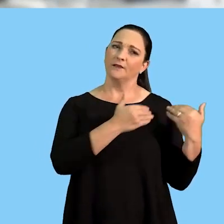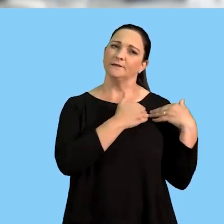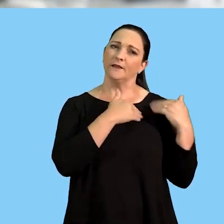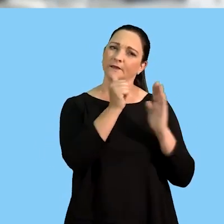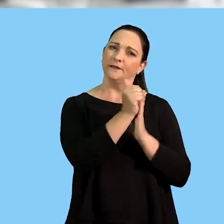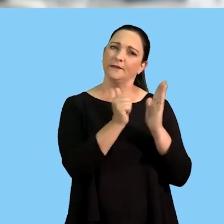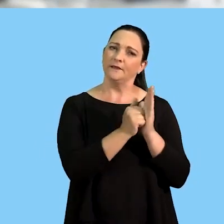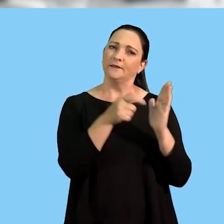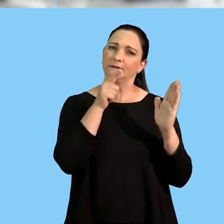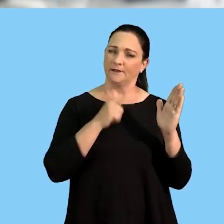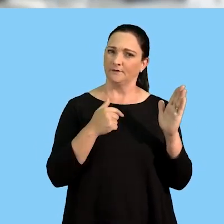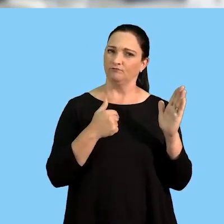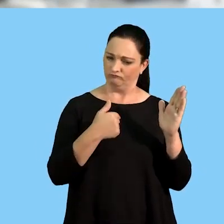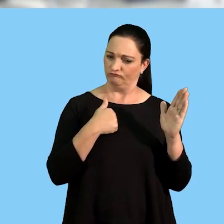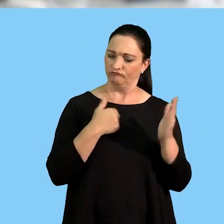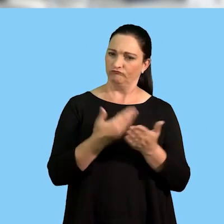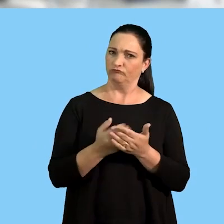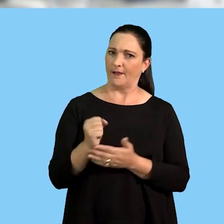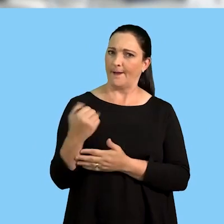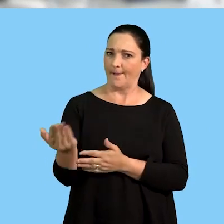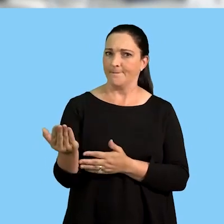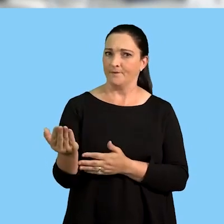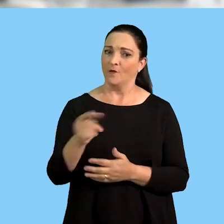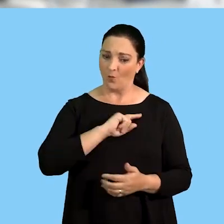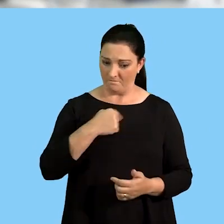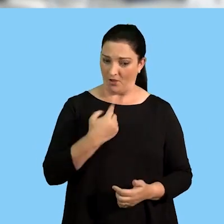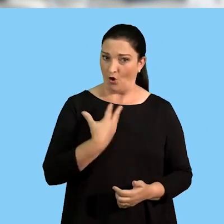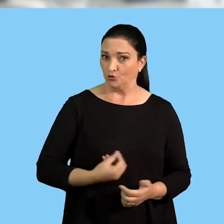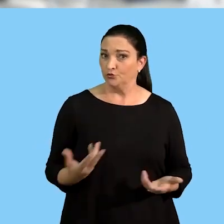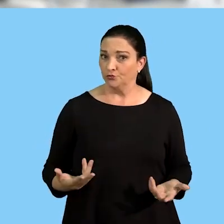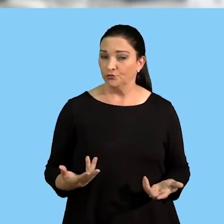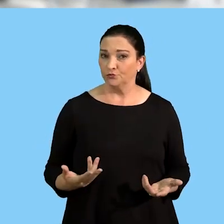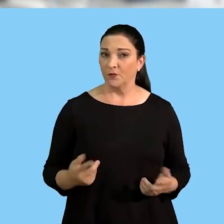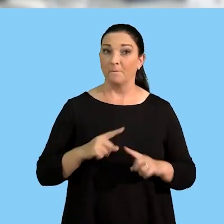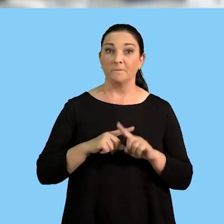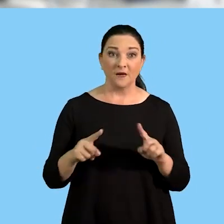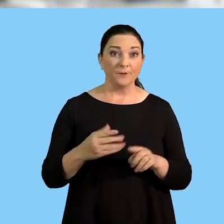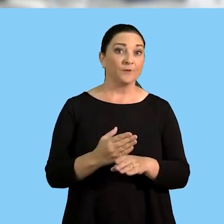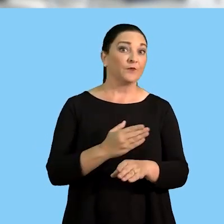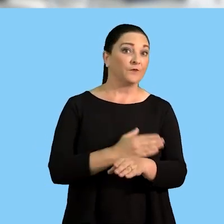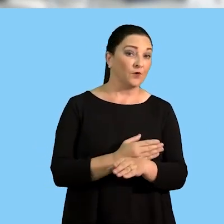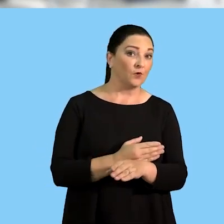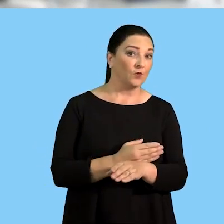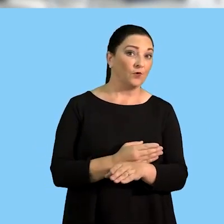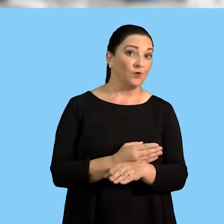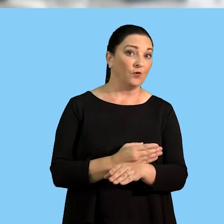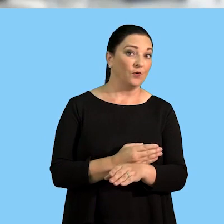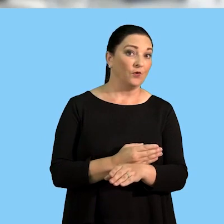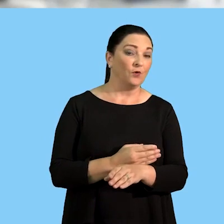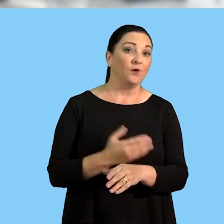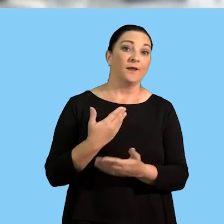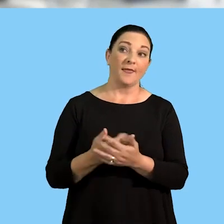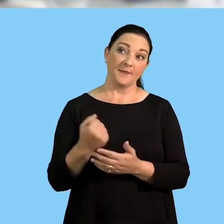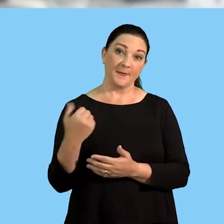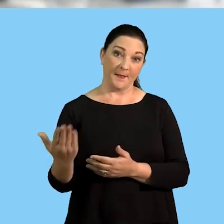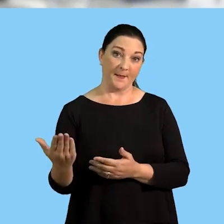and Safety Act says that I can claim when I have an injury. Now, before I can claim or get